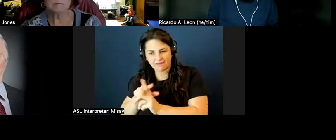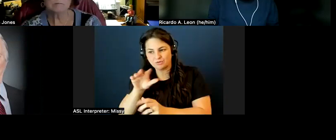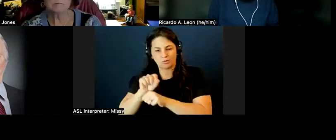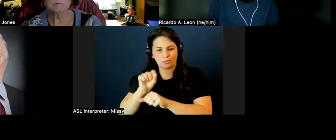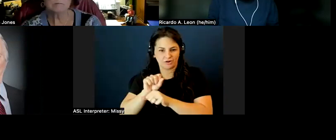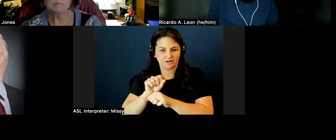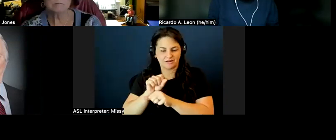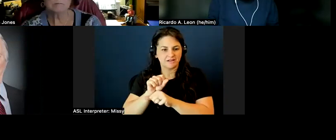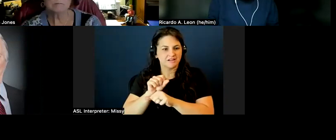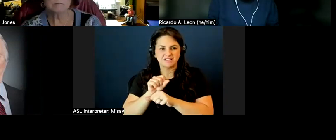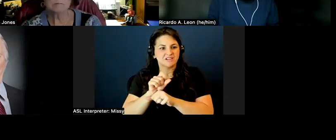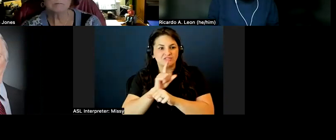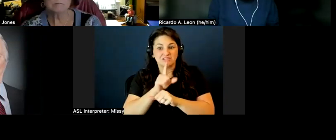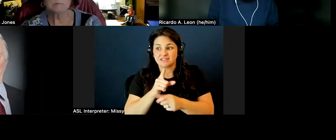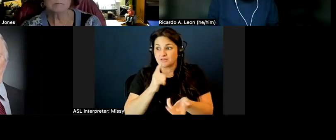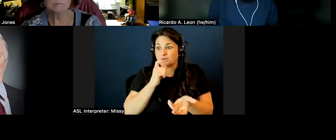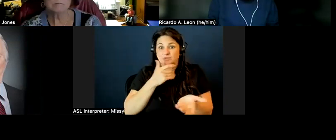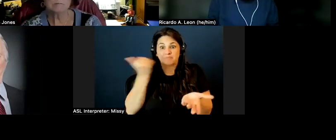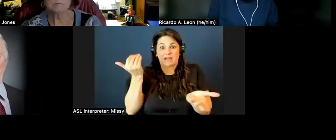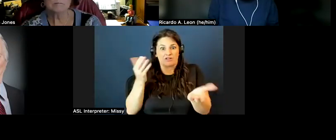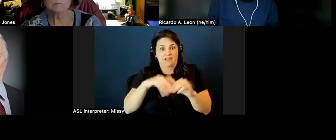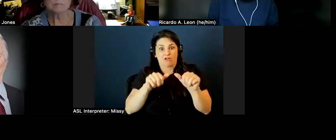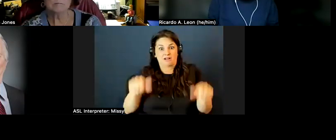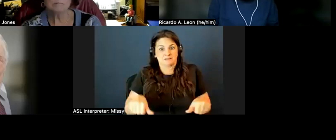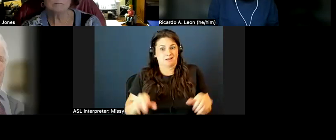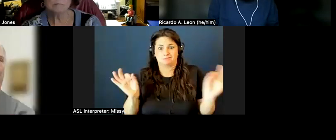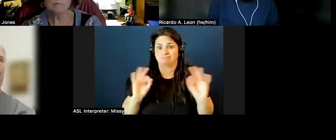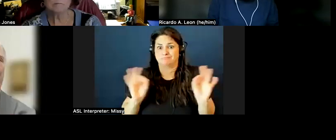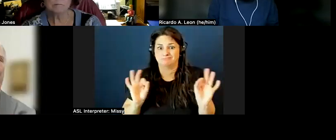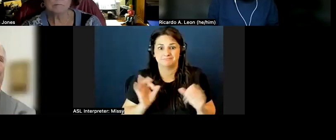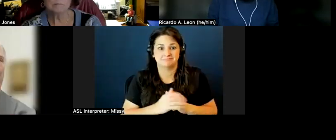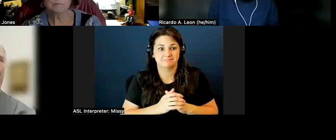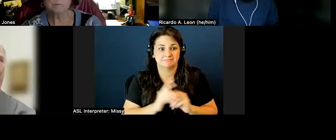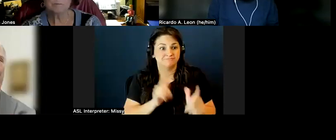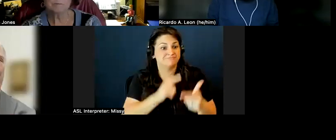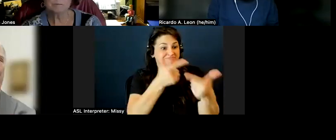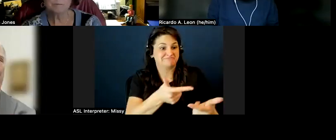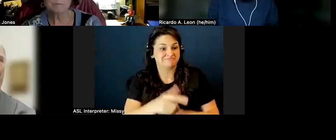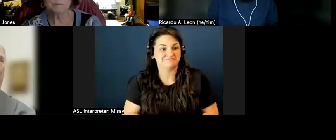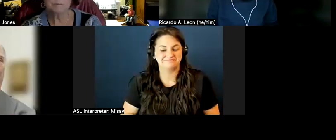think there's anybody much better than architects at this. Thank you.